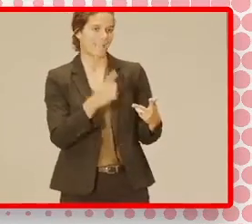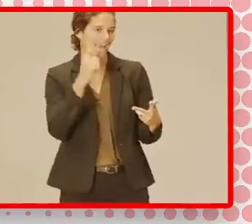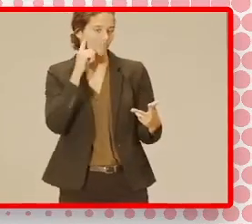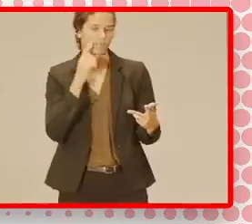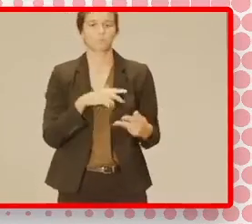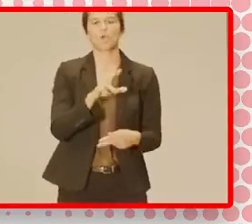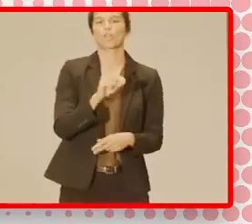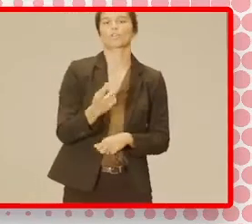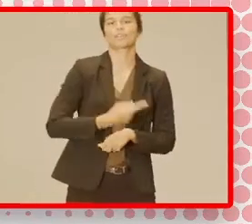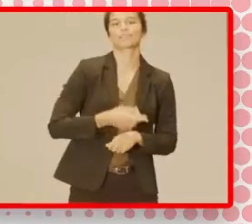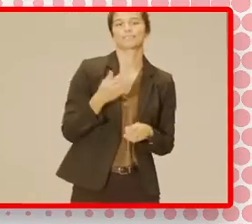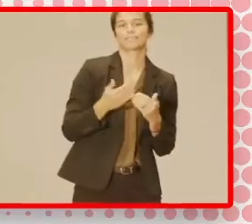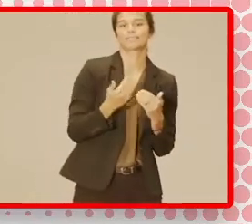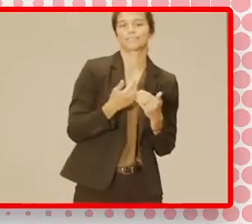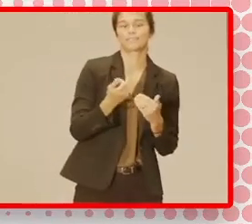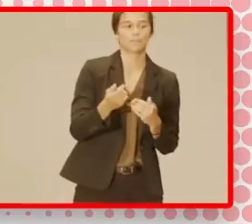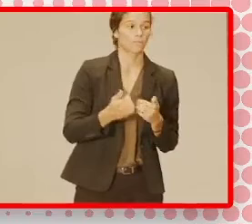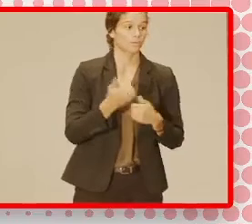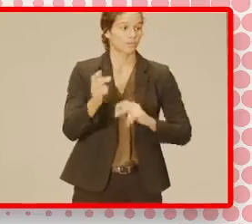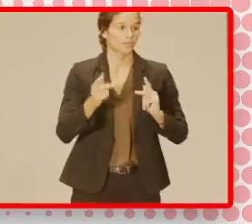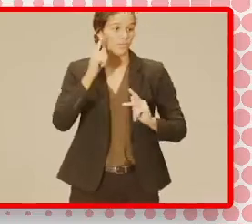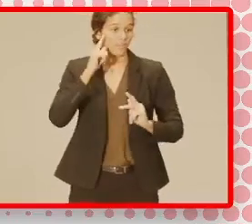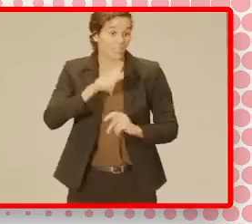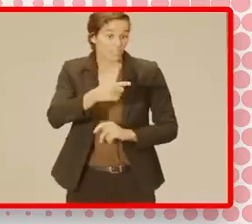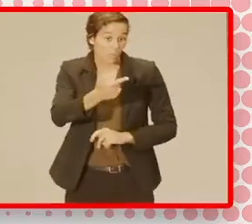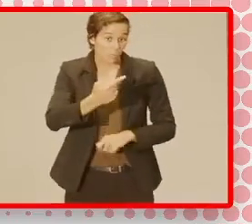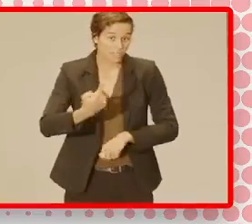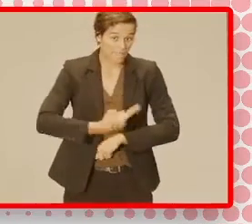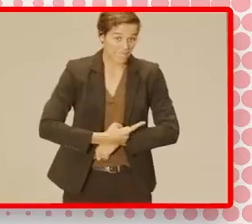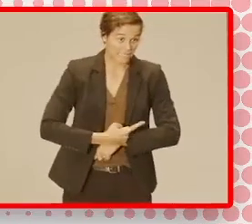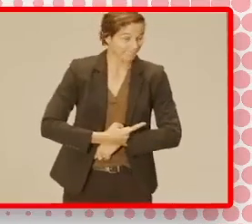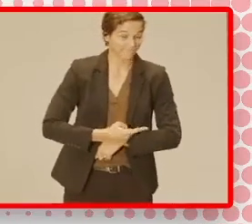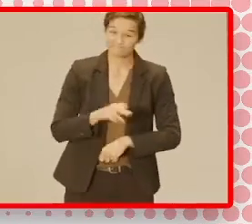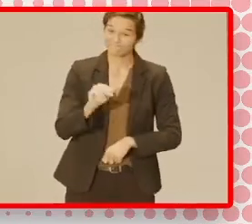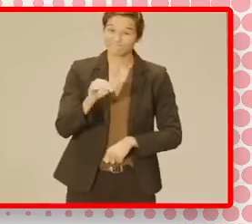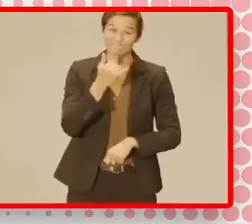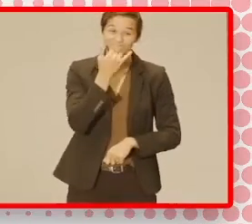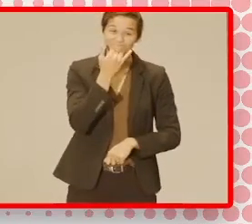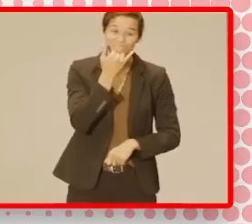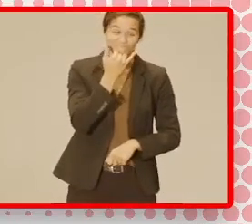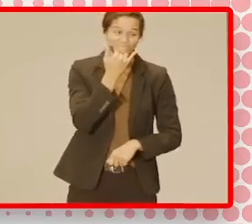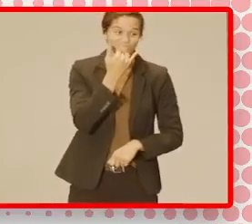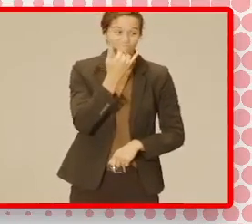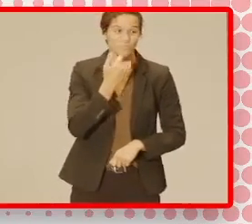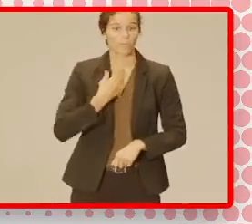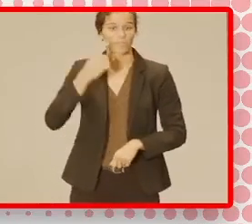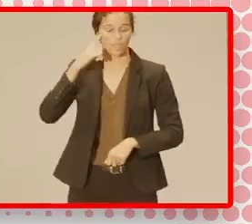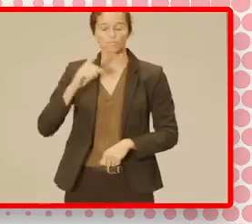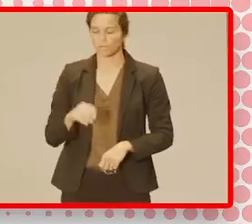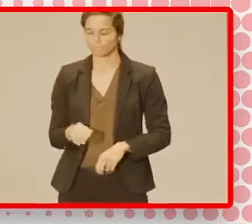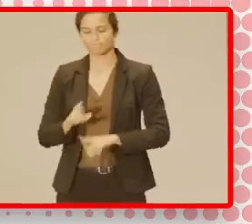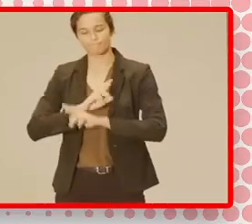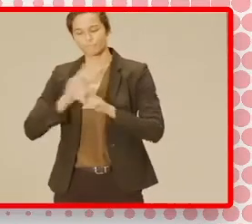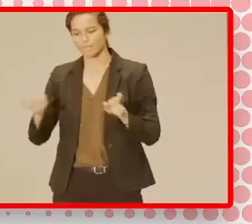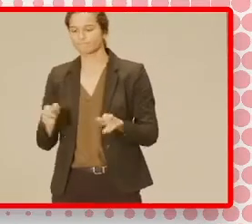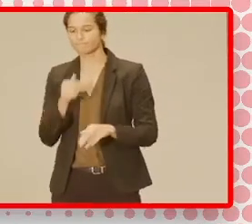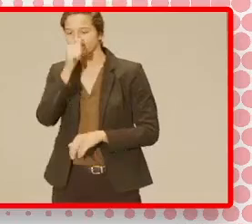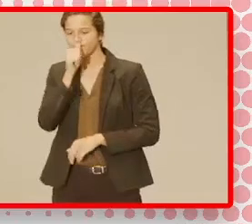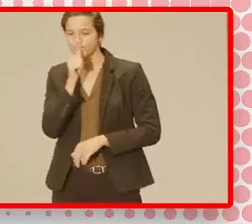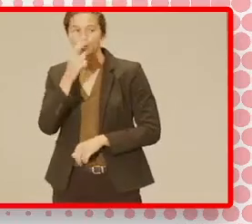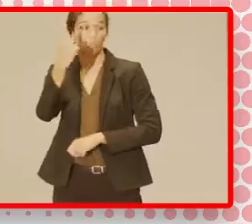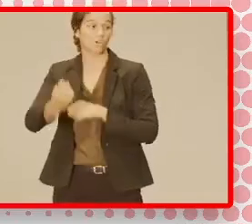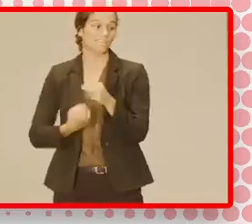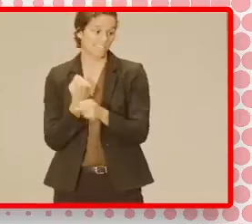30 days, or as most people think, 21 days. No. We went in with the mindset it was going to take a year. On average, it takes